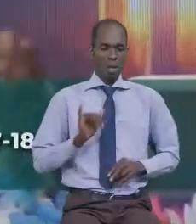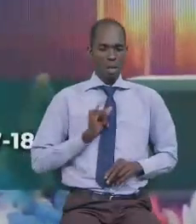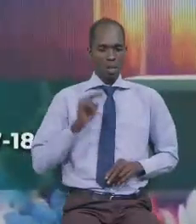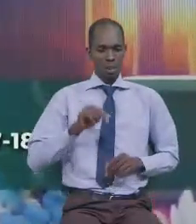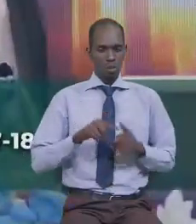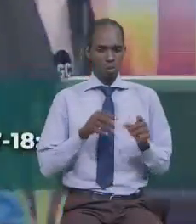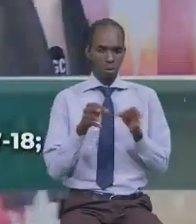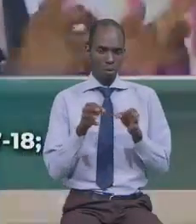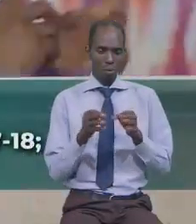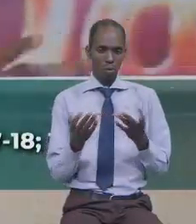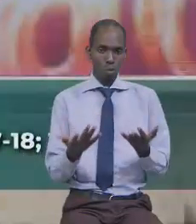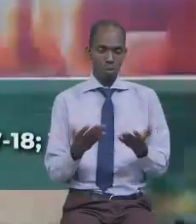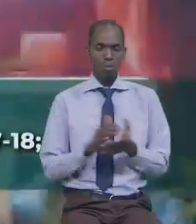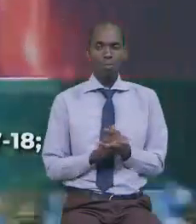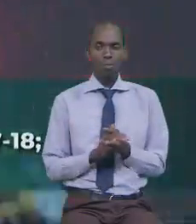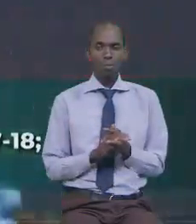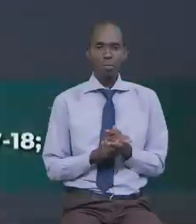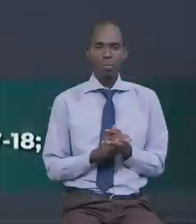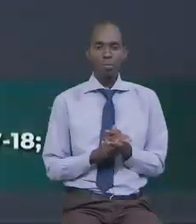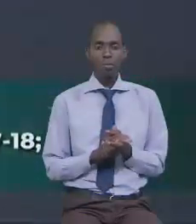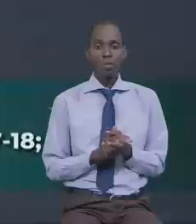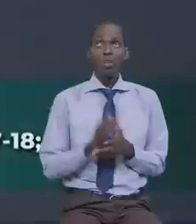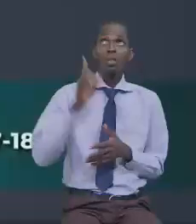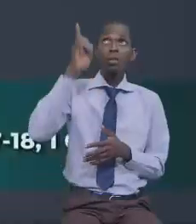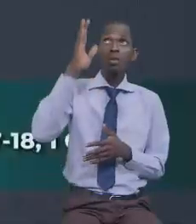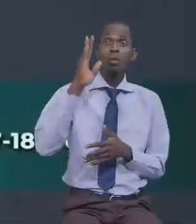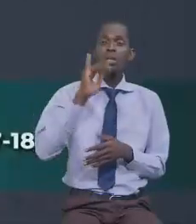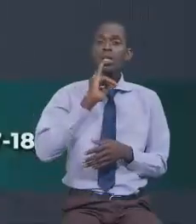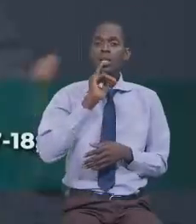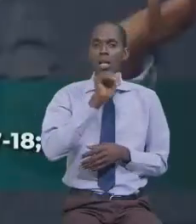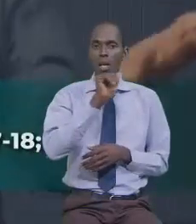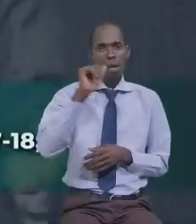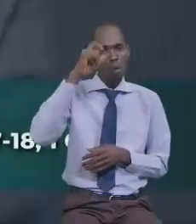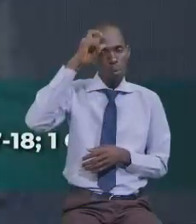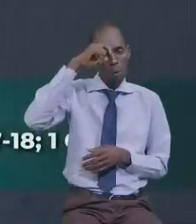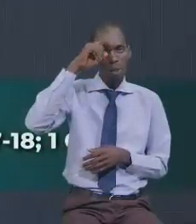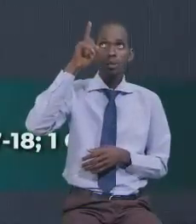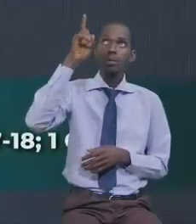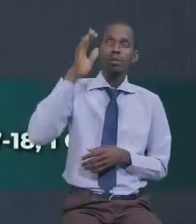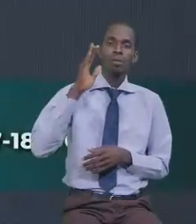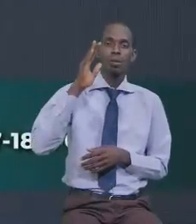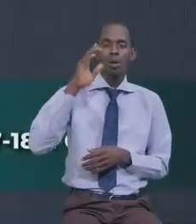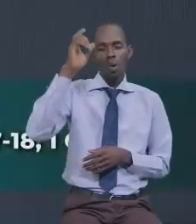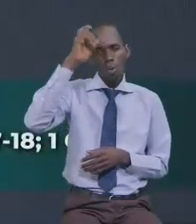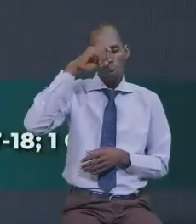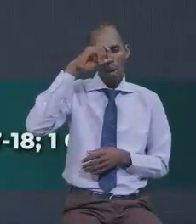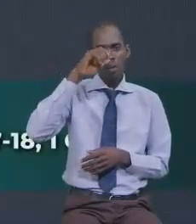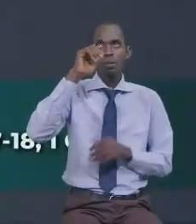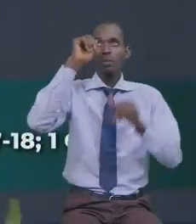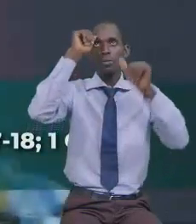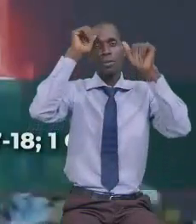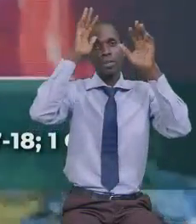know, God is a wise God, a wise Father. Is